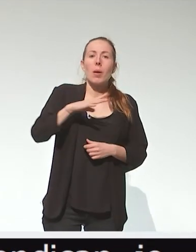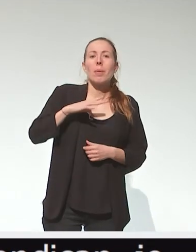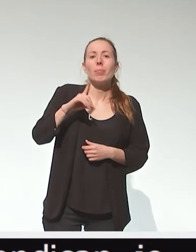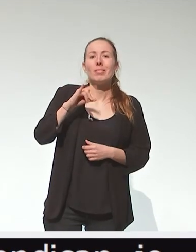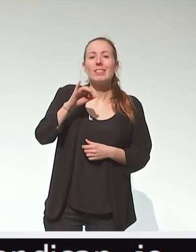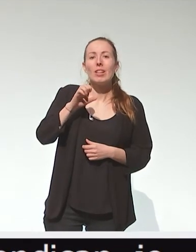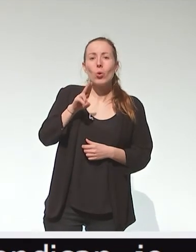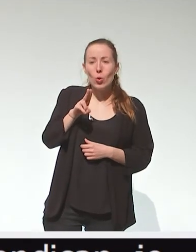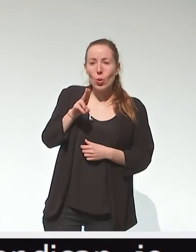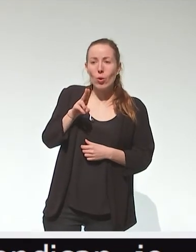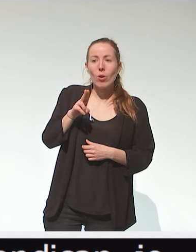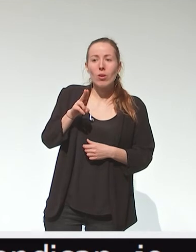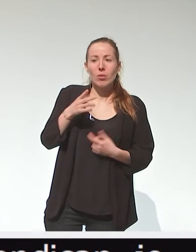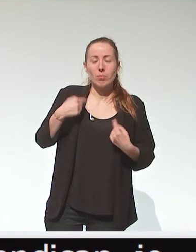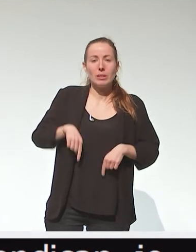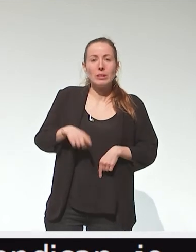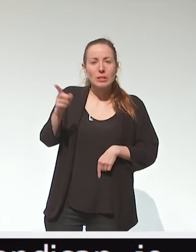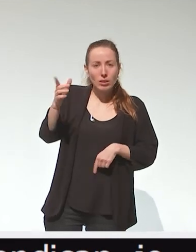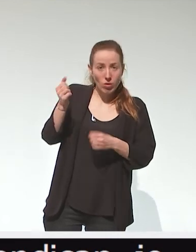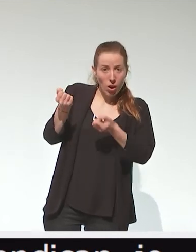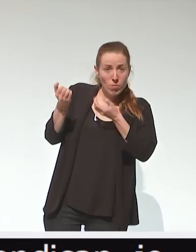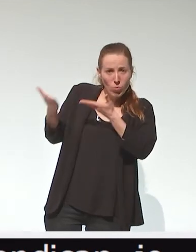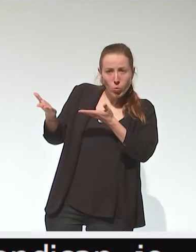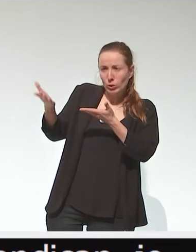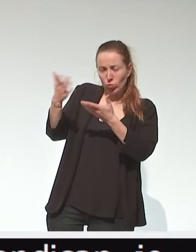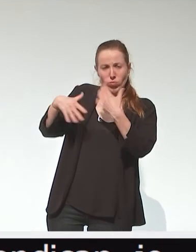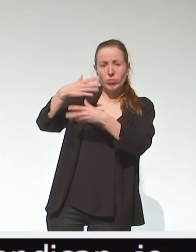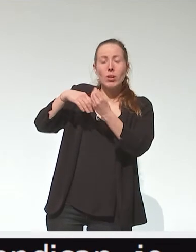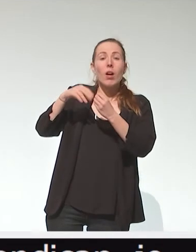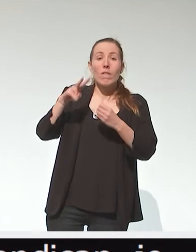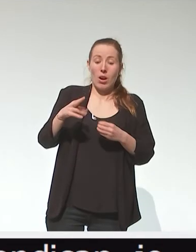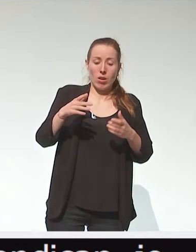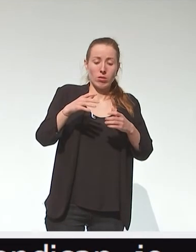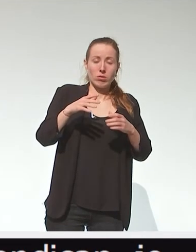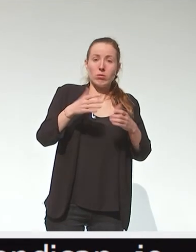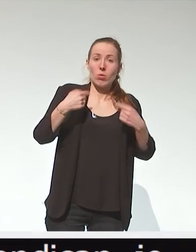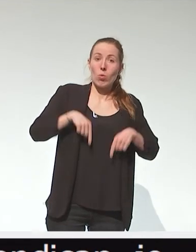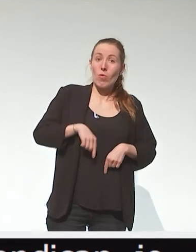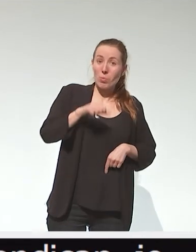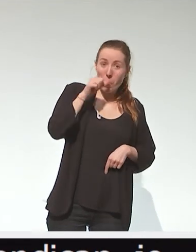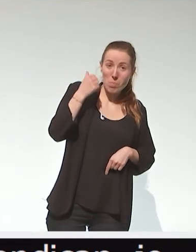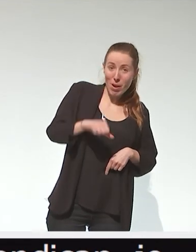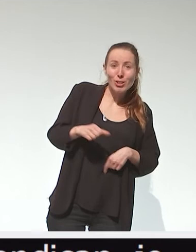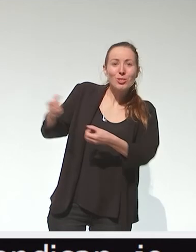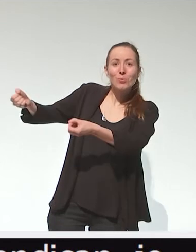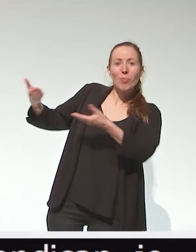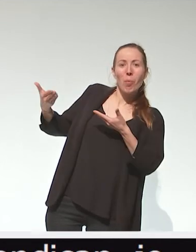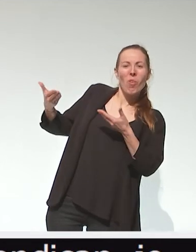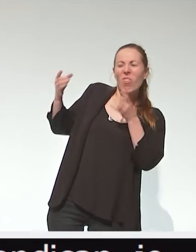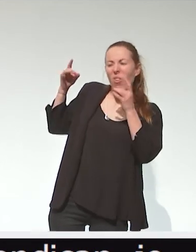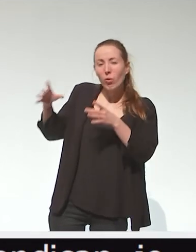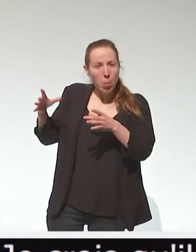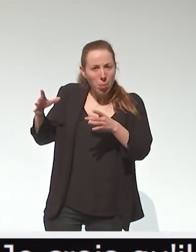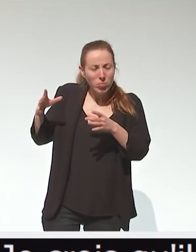come forward and go to speak to Mrs. Lalieu about your proposal. It's very rare that the Belgian government has ever turned